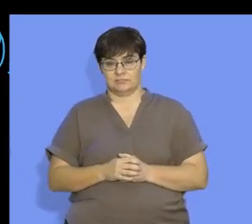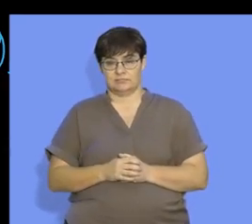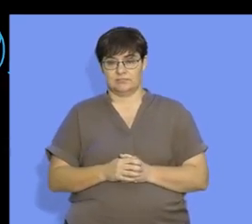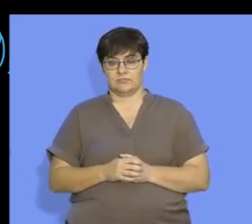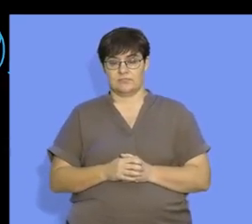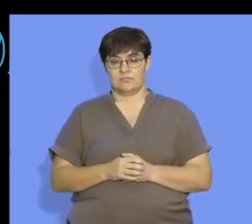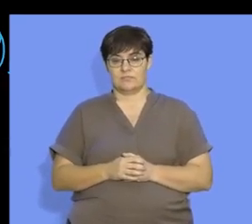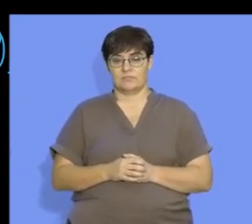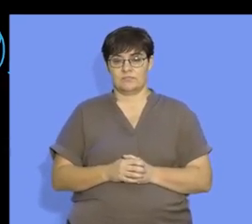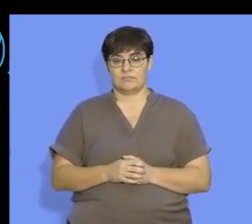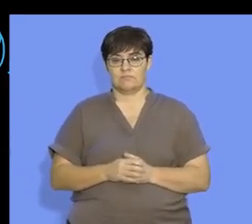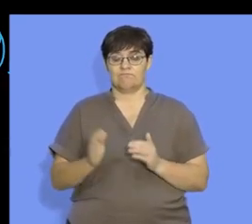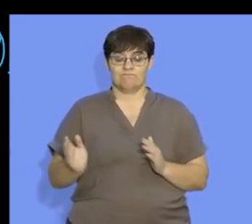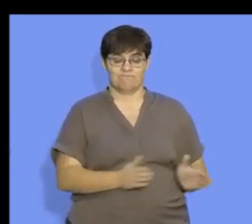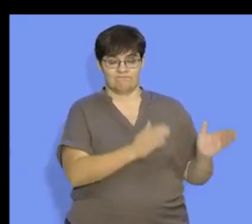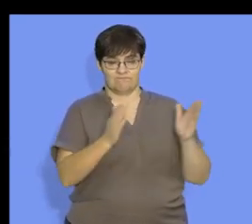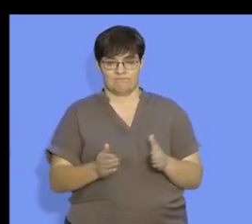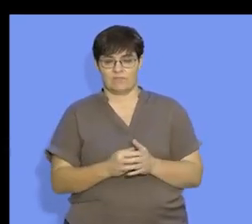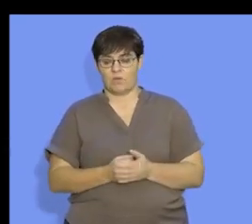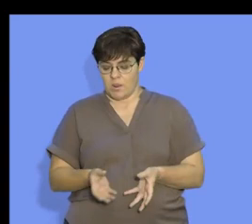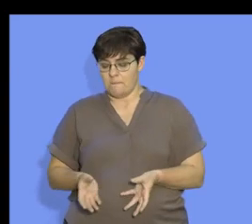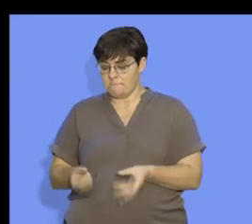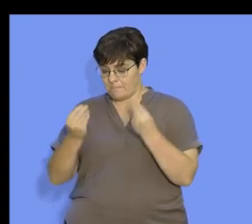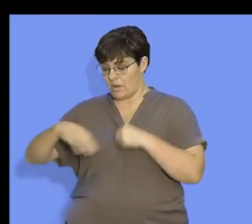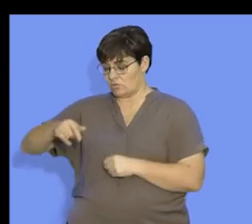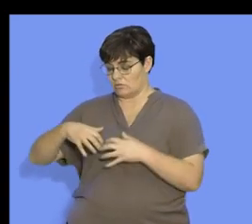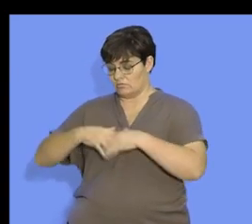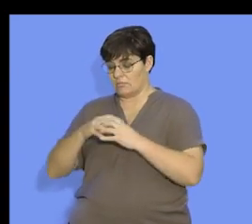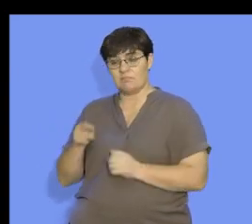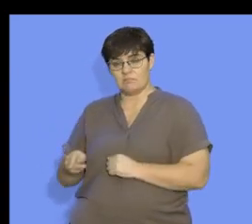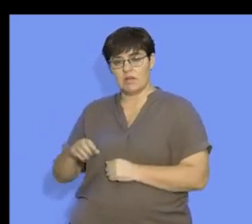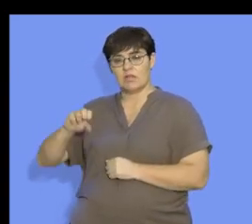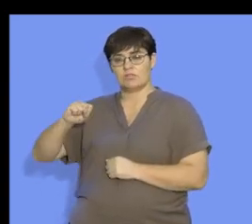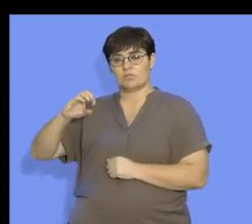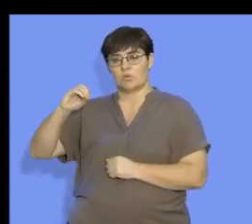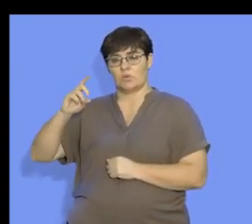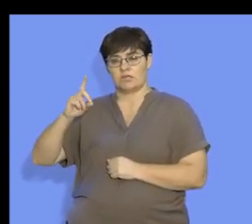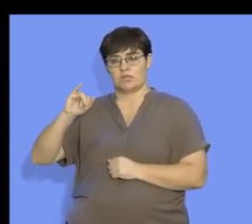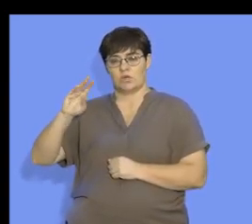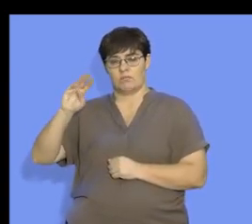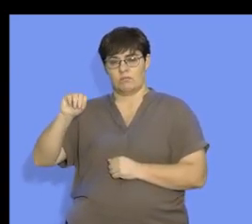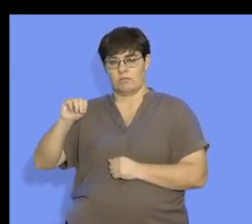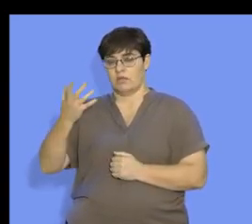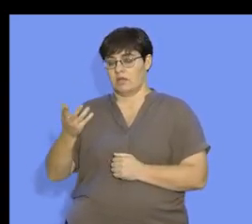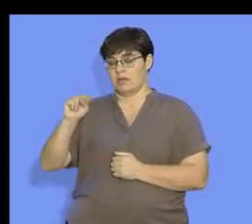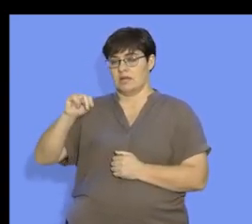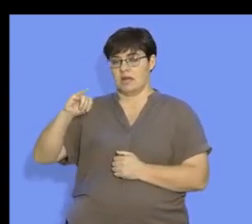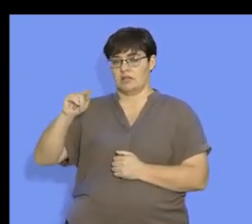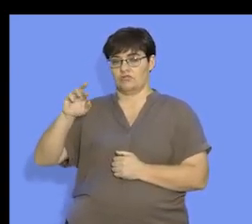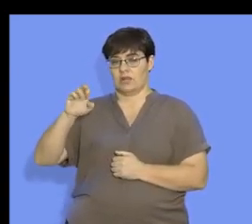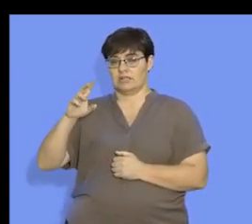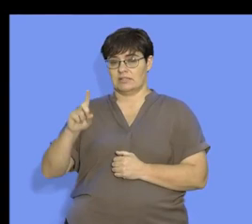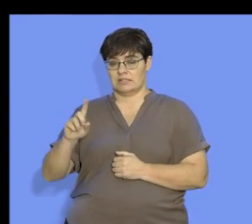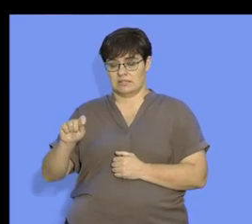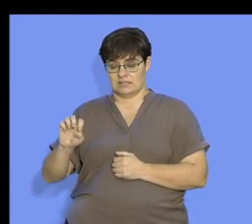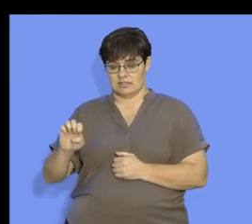potassium chloride, right? Okay, let's look at another one. Now we've got sodium nitrate, right? Where do we start? Once